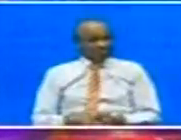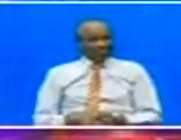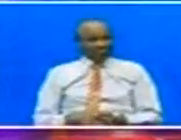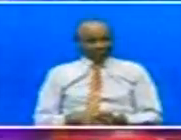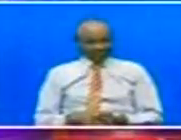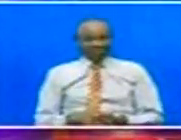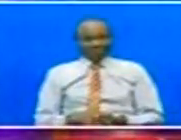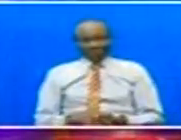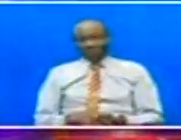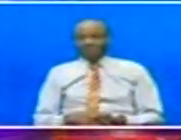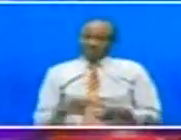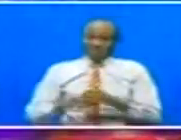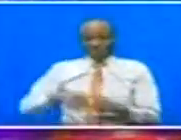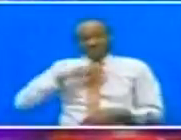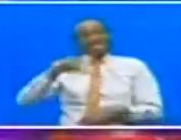They're like any other visitors.